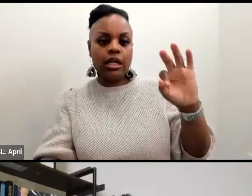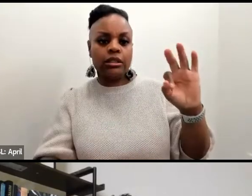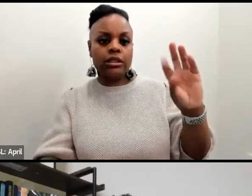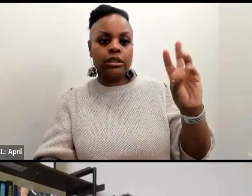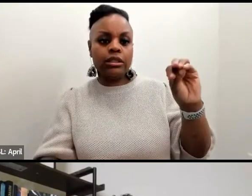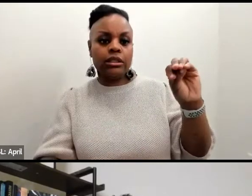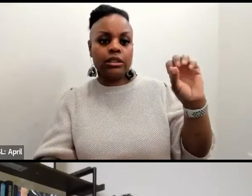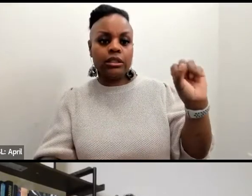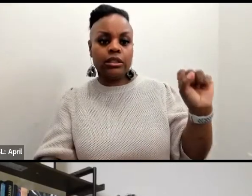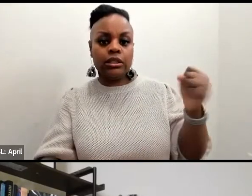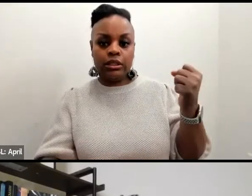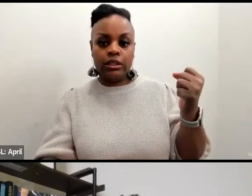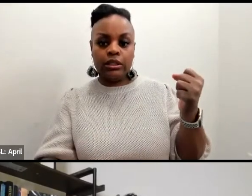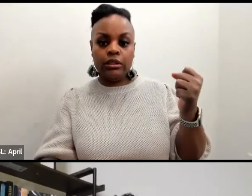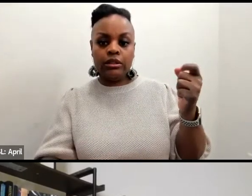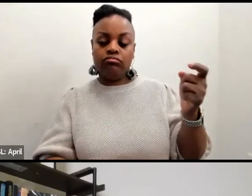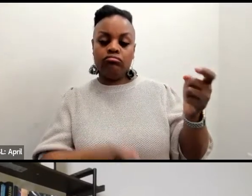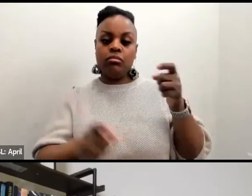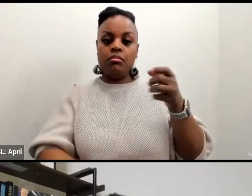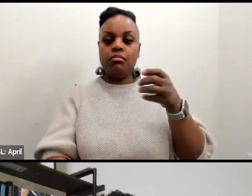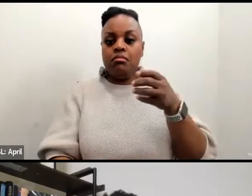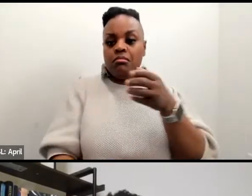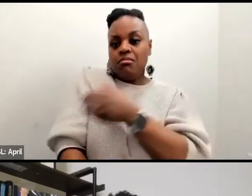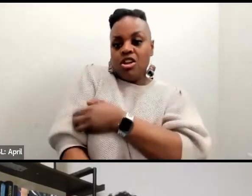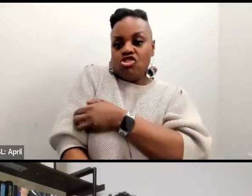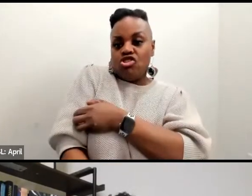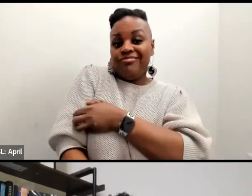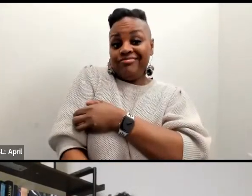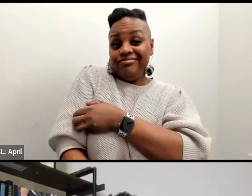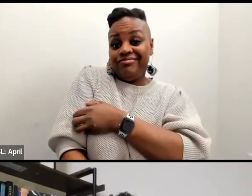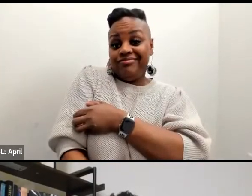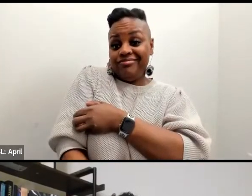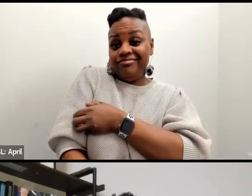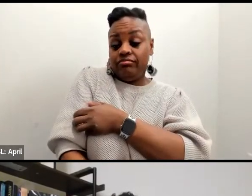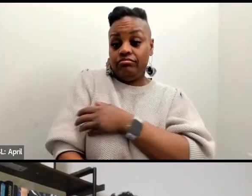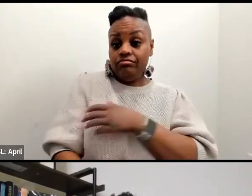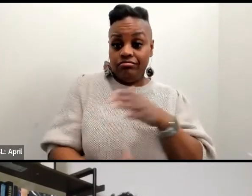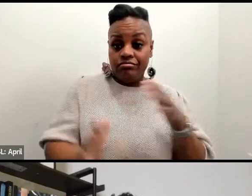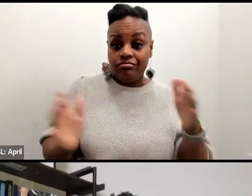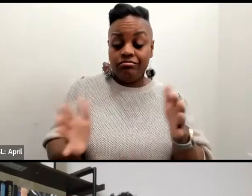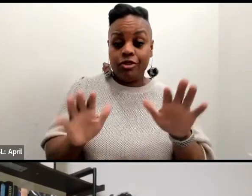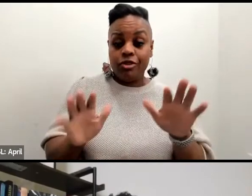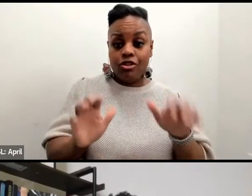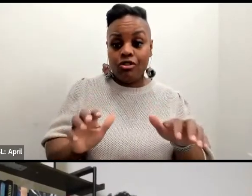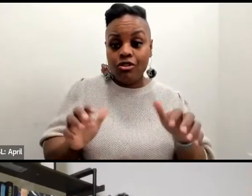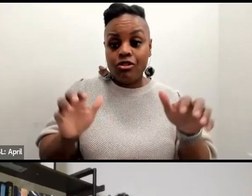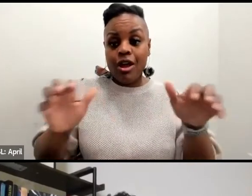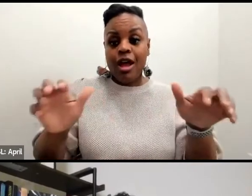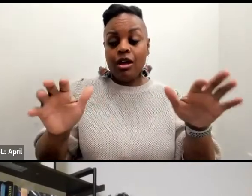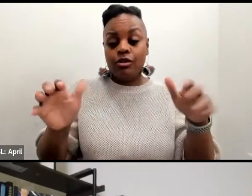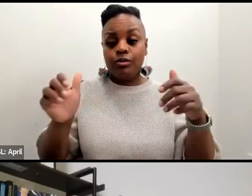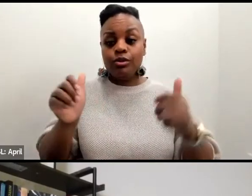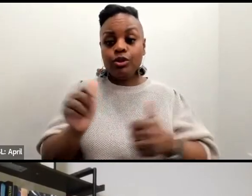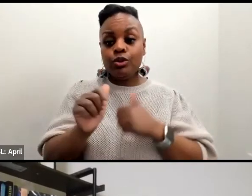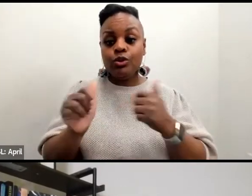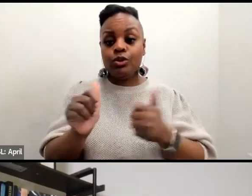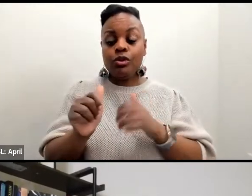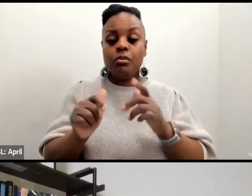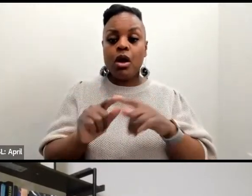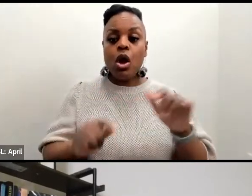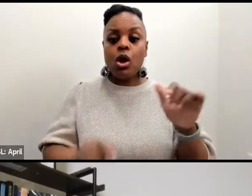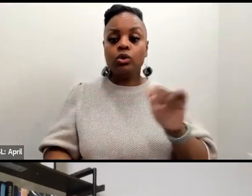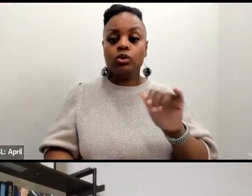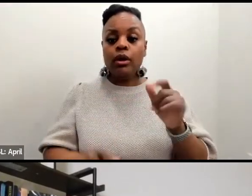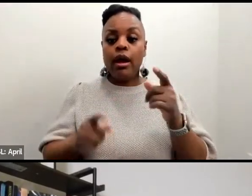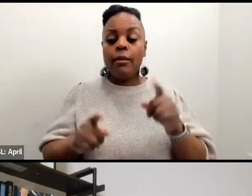managing to mobilize the crowds easily. But time and again, the events proved that they were also dispersed very very easily. And most